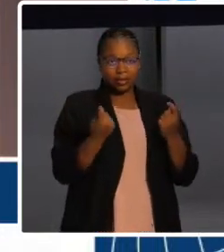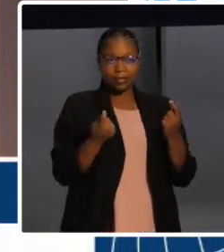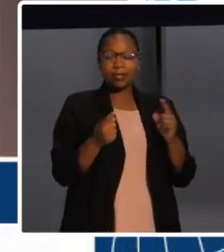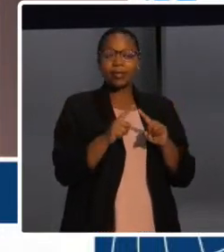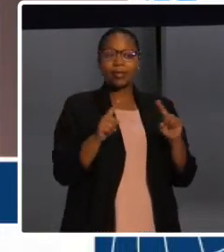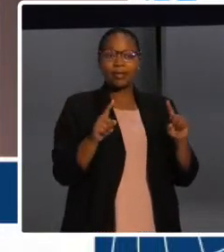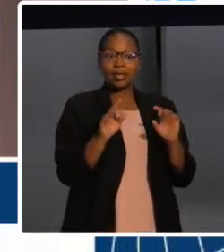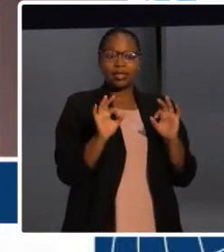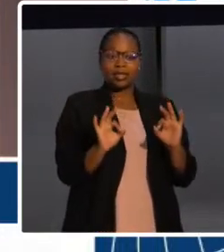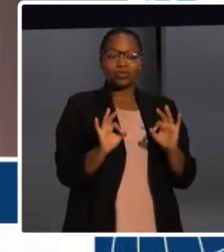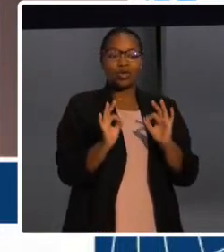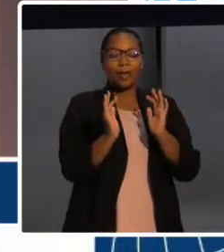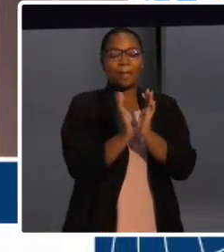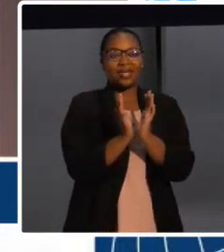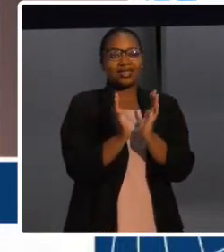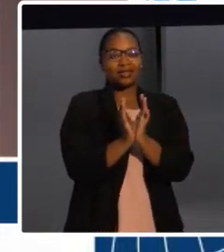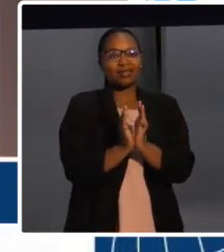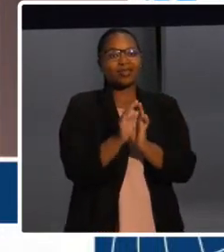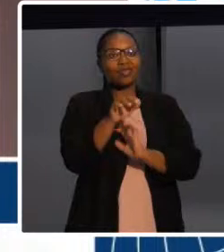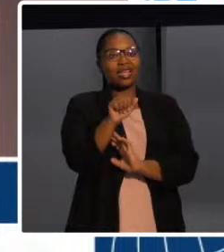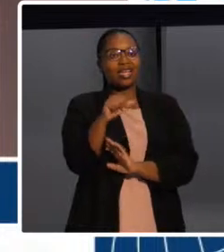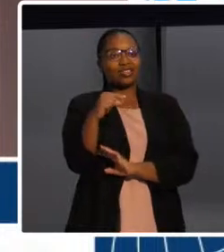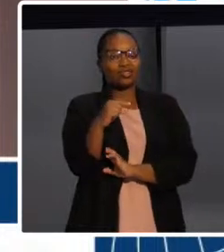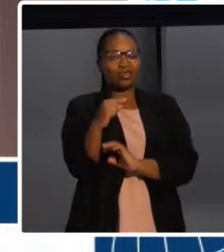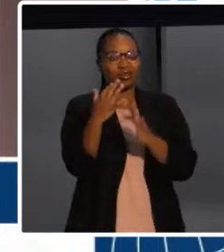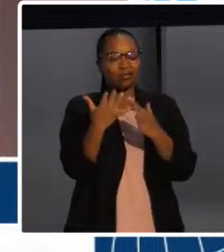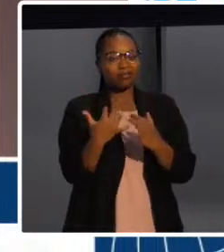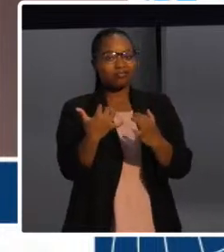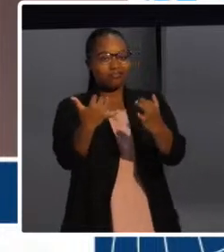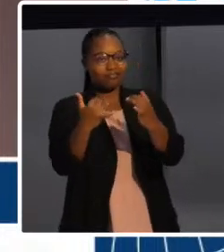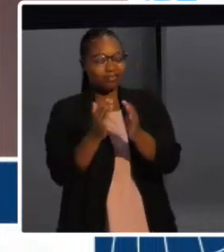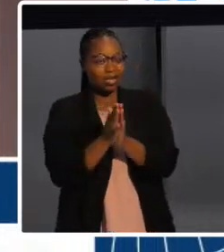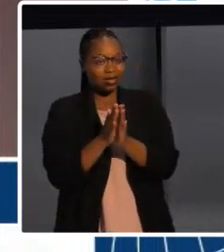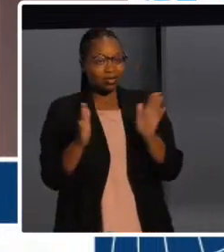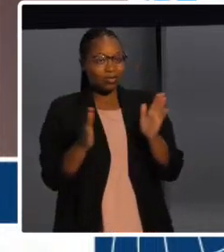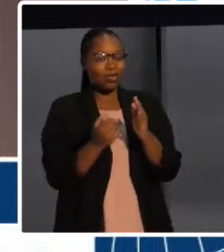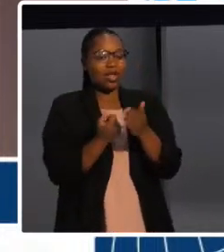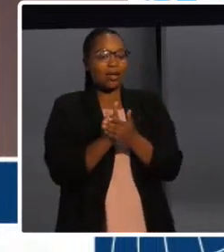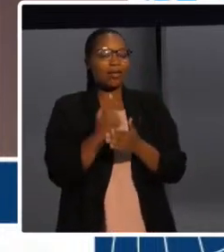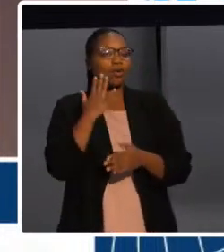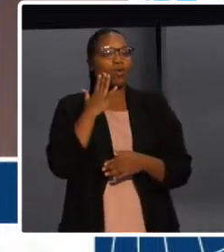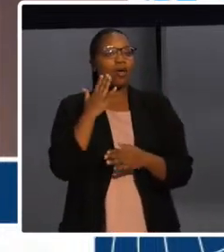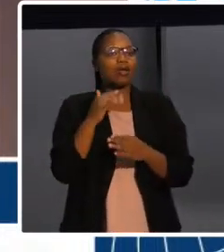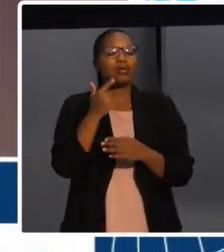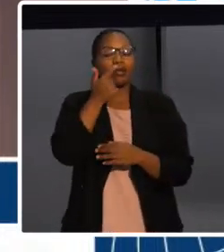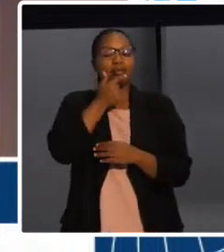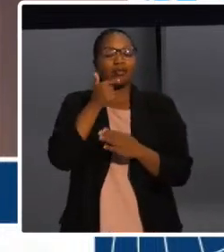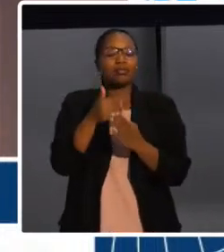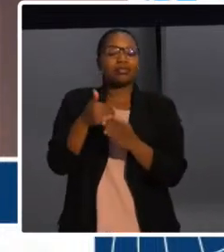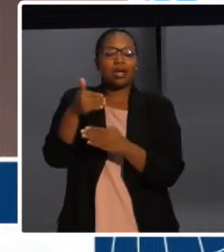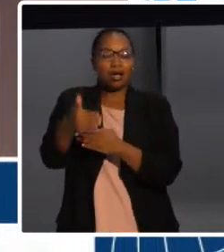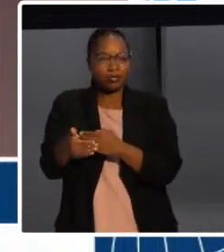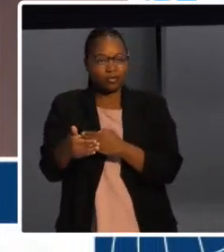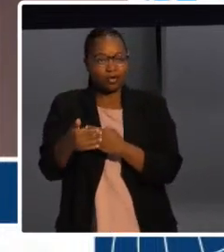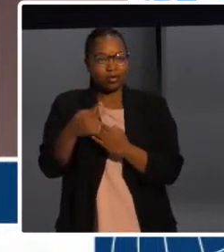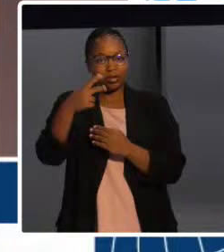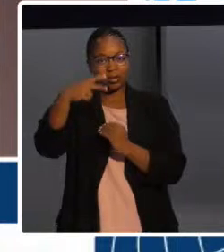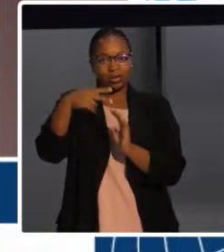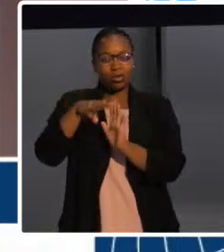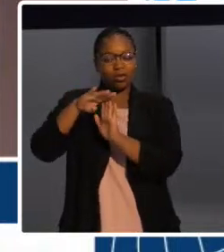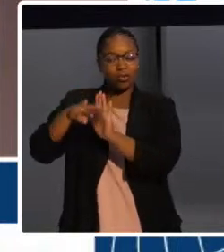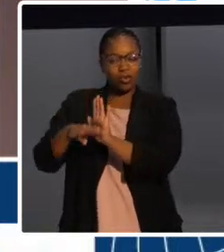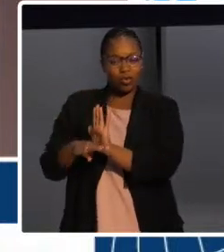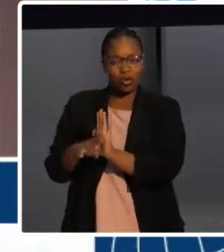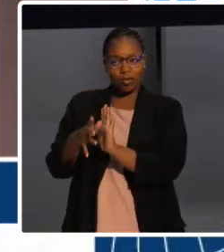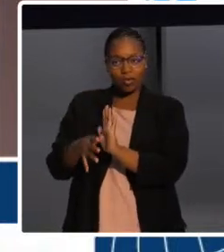the General Assembly is going to take place after lunch. The people that are sitting